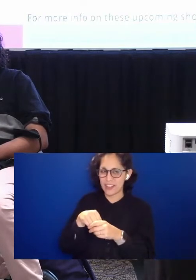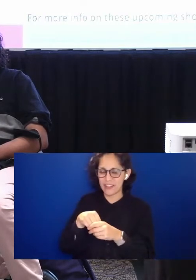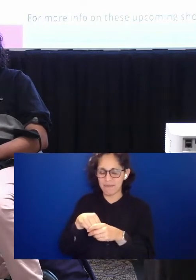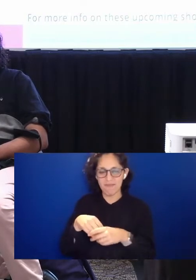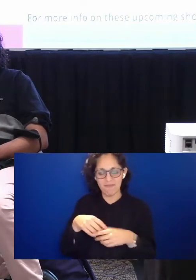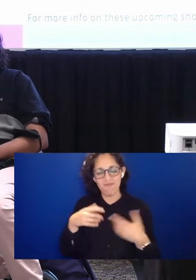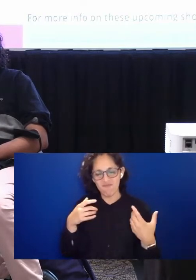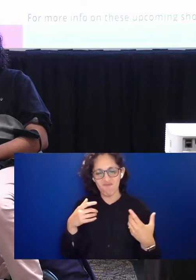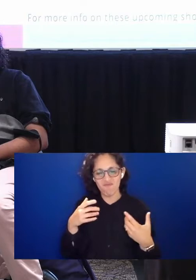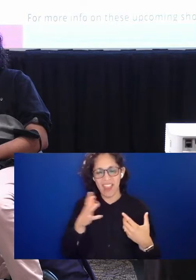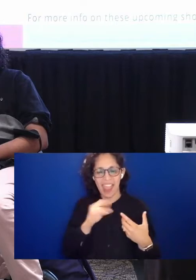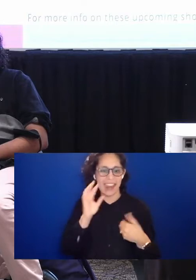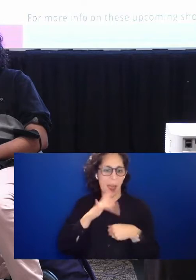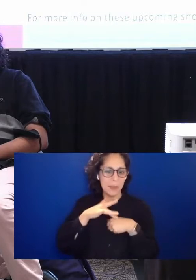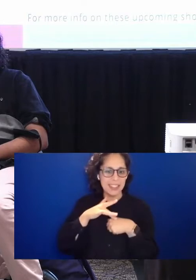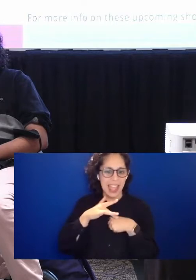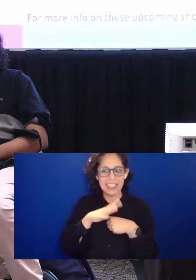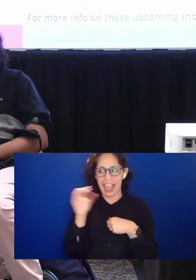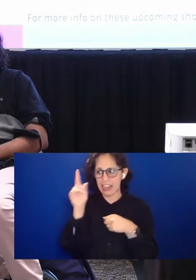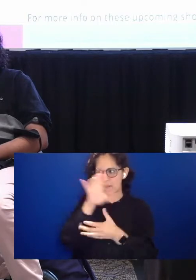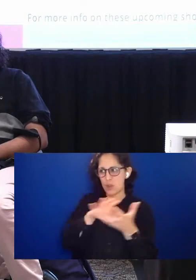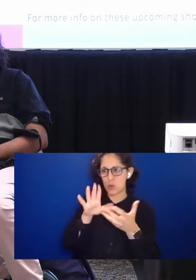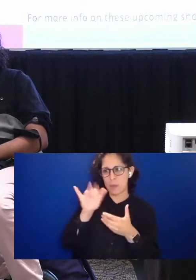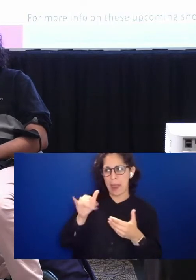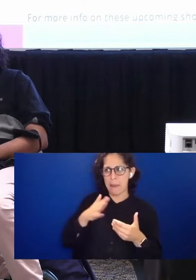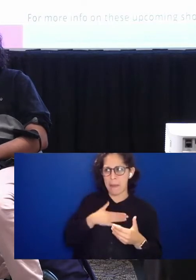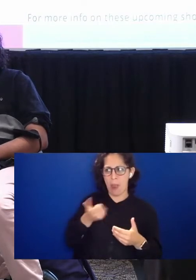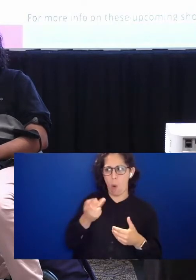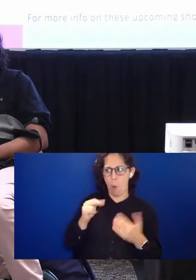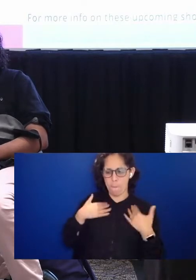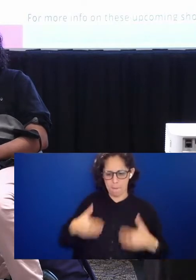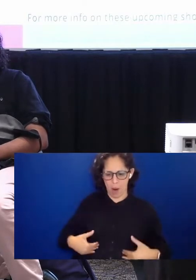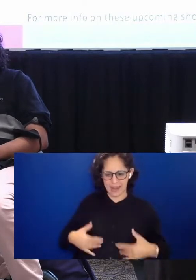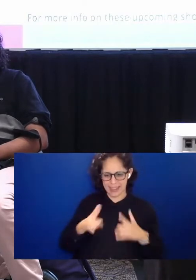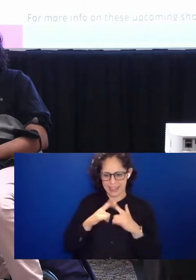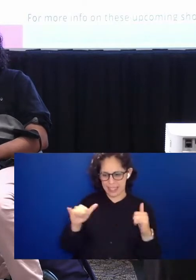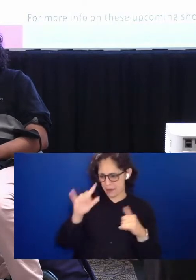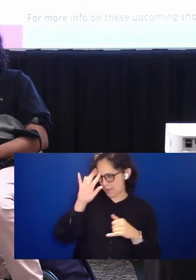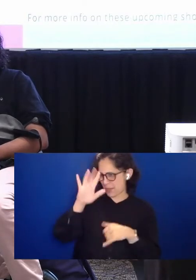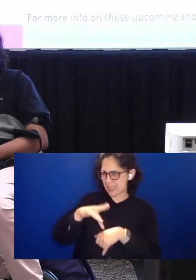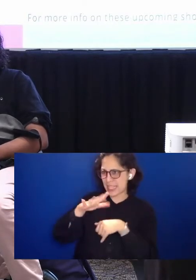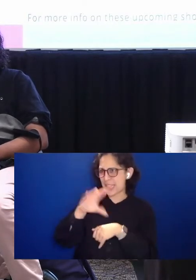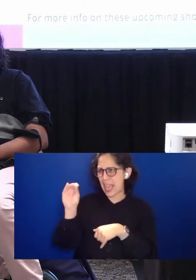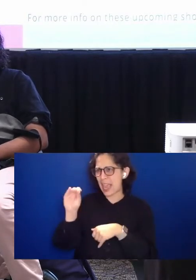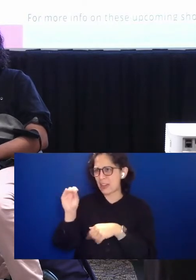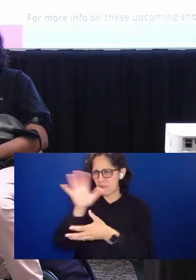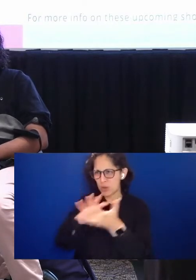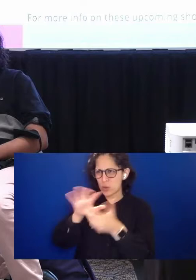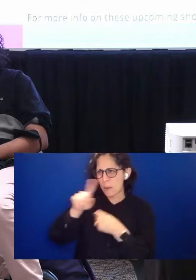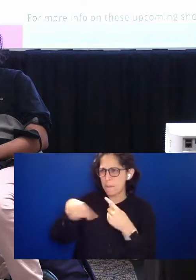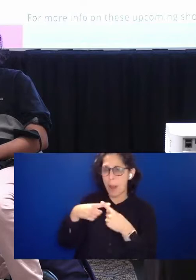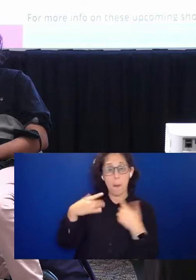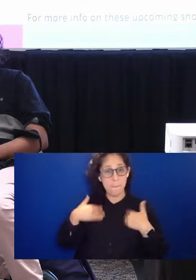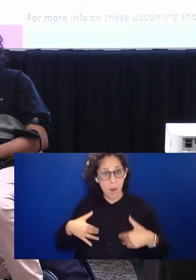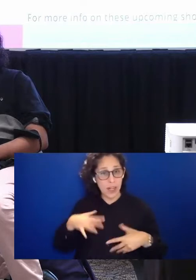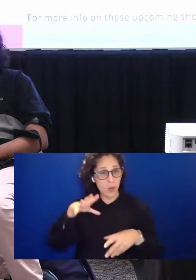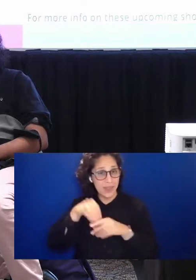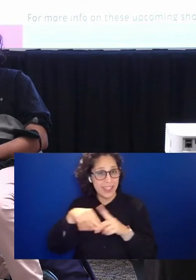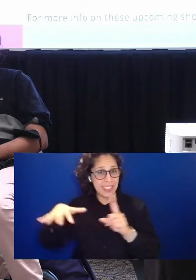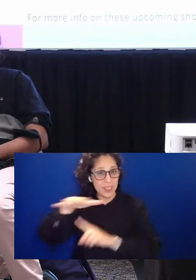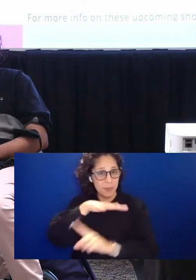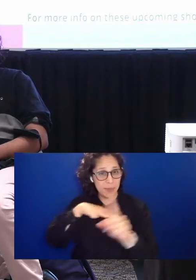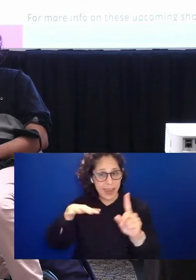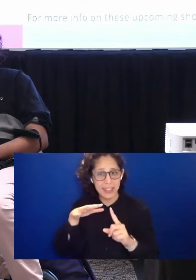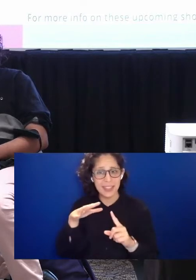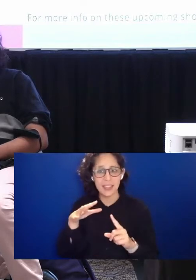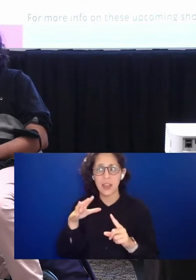And being obsessed with and confused by my own body has made me like obsessed with and confused by like body in space, and body in relationship to